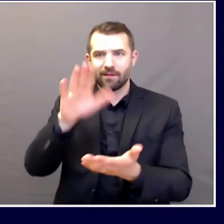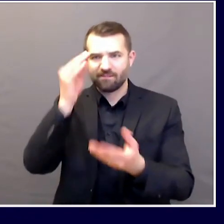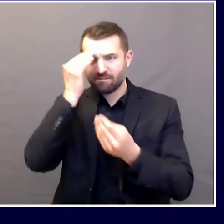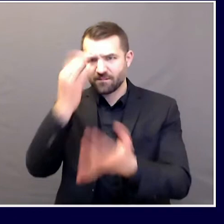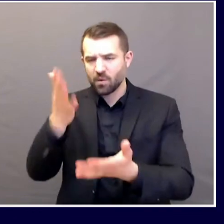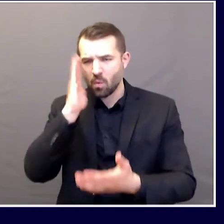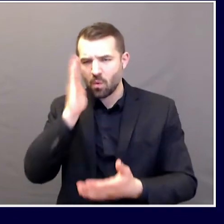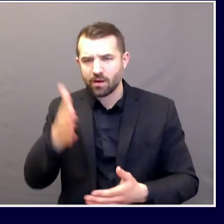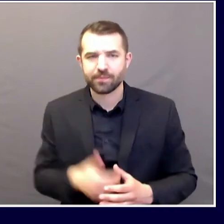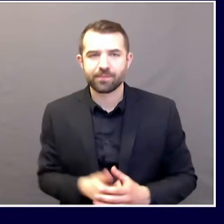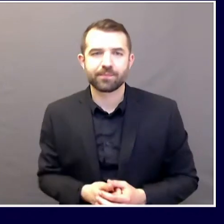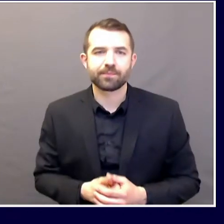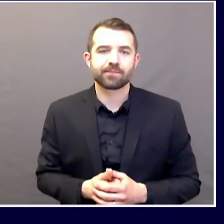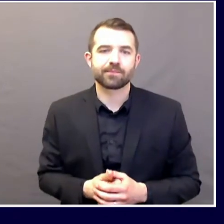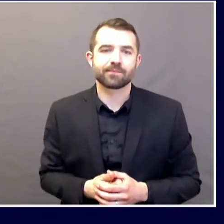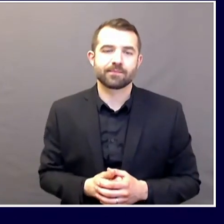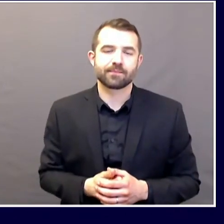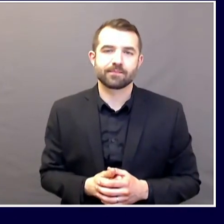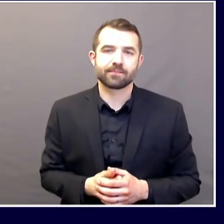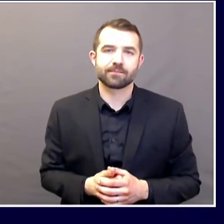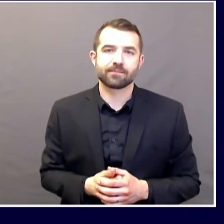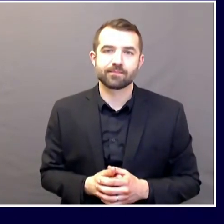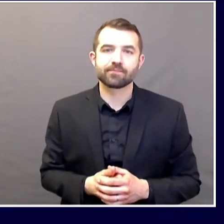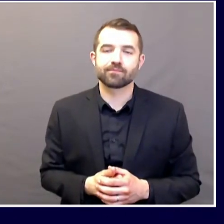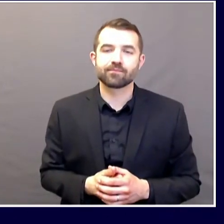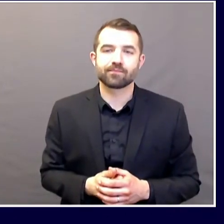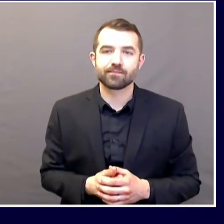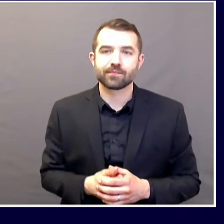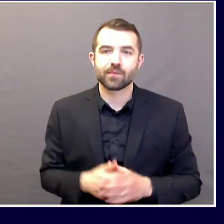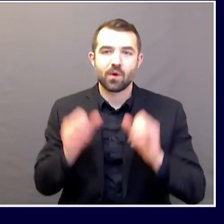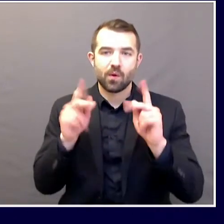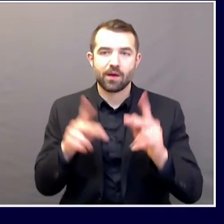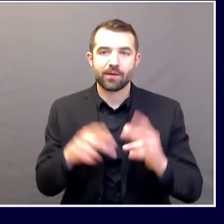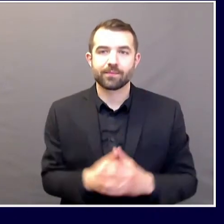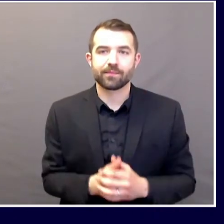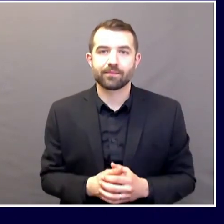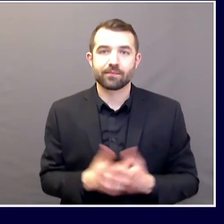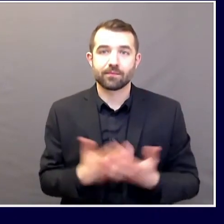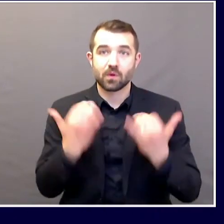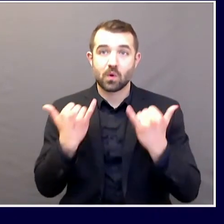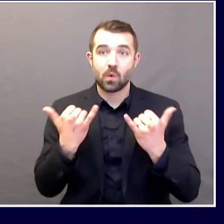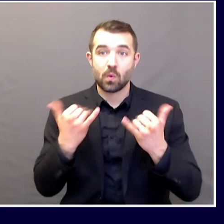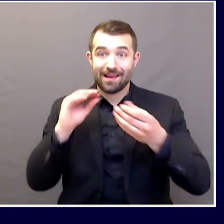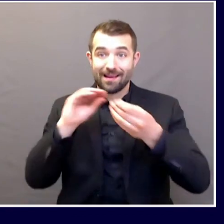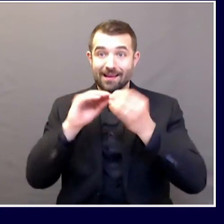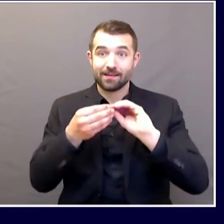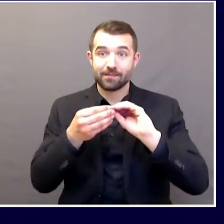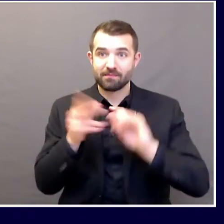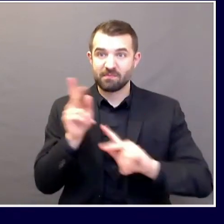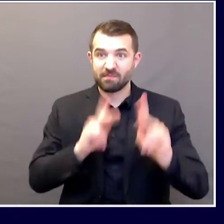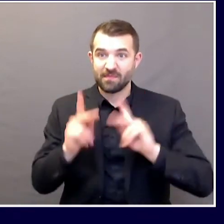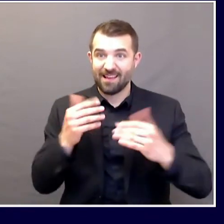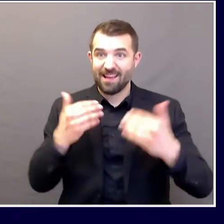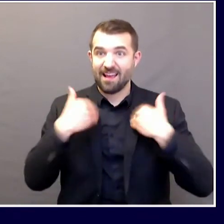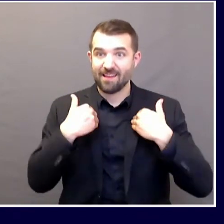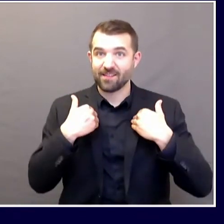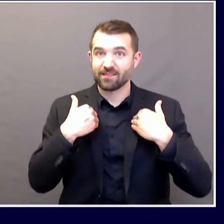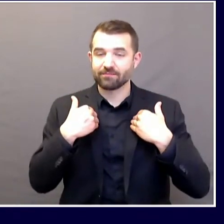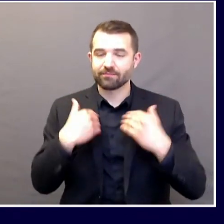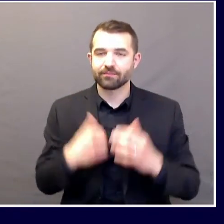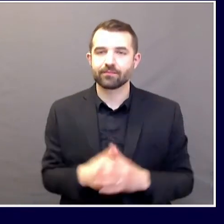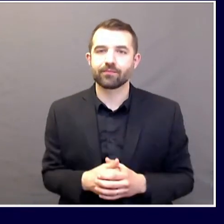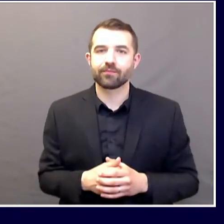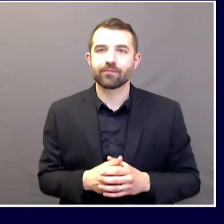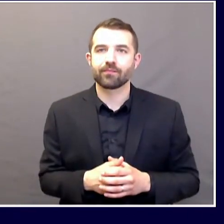really entails. Okay, and then just lastly on cases, obviously we've noticed things are starting to turn in sort of a different direction,